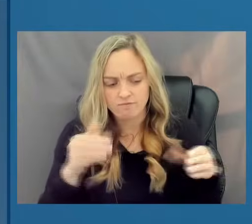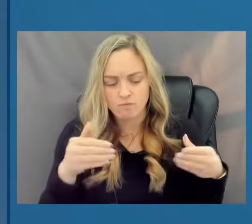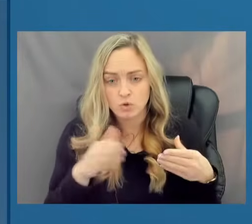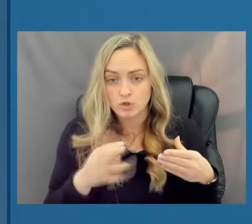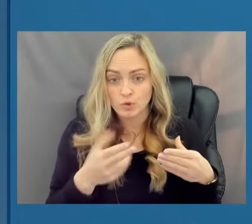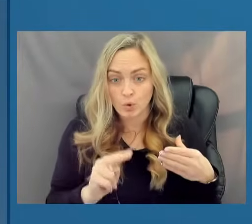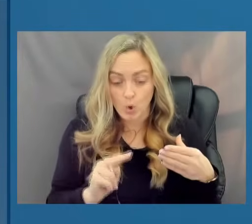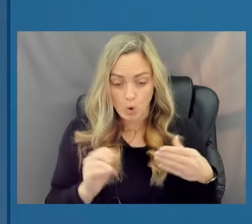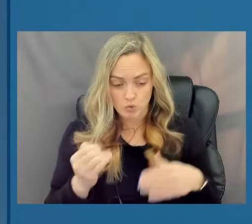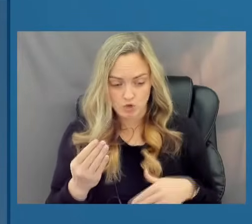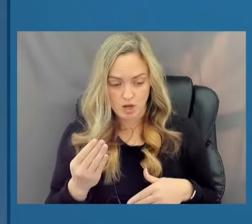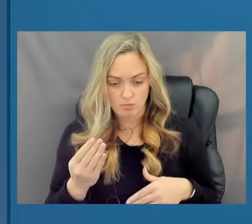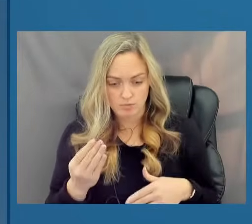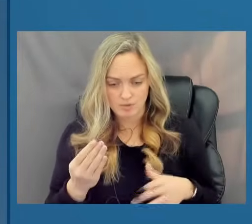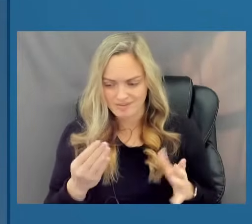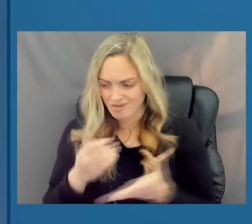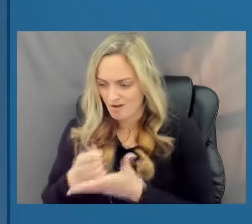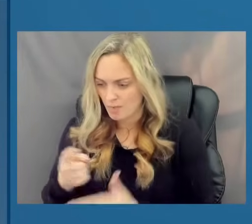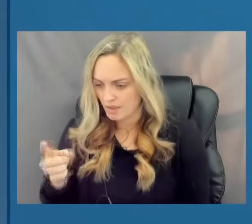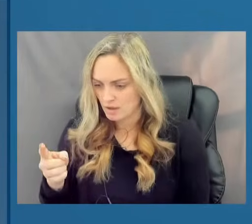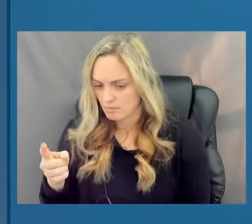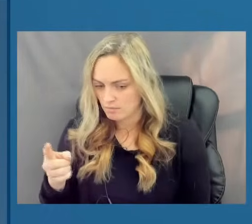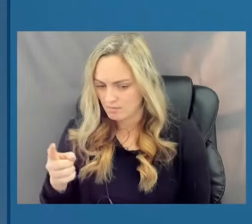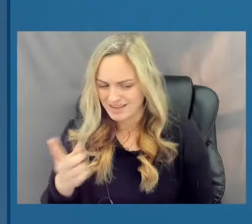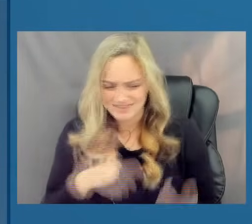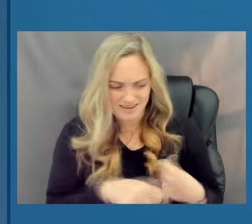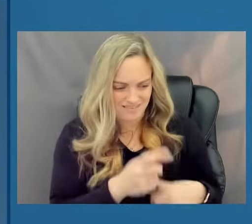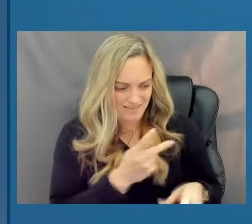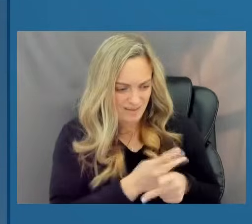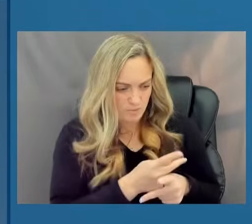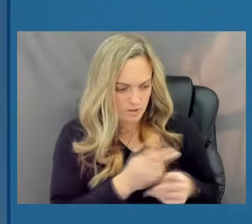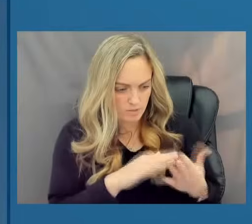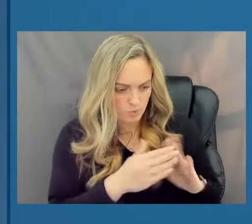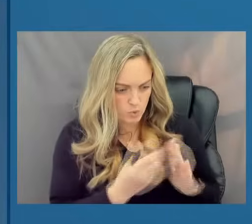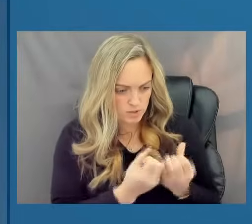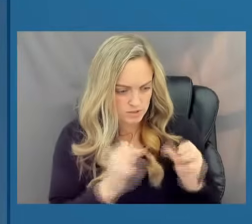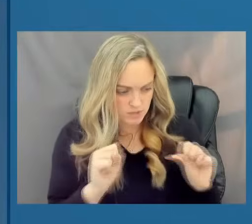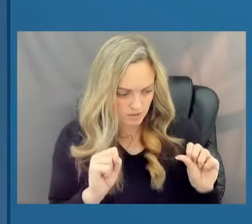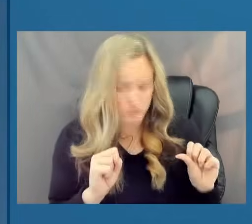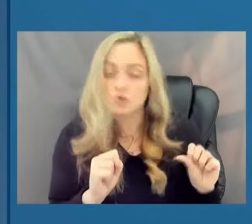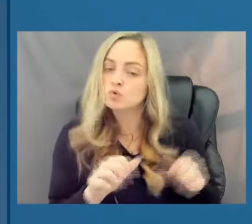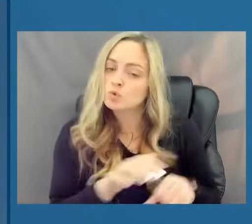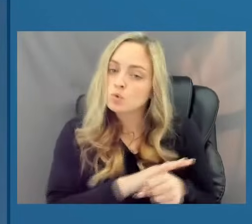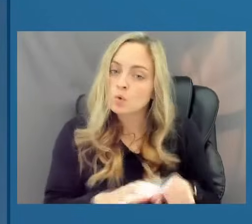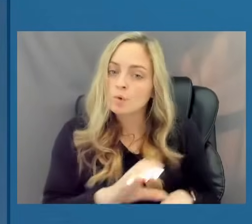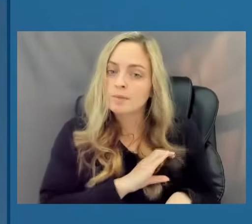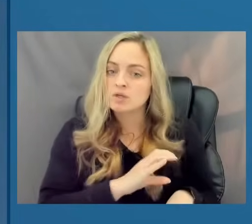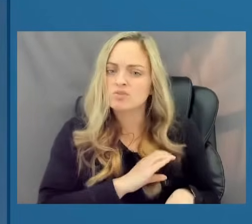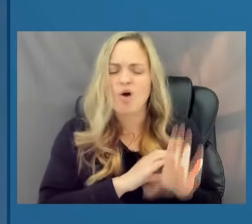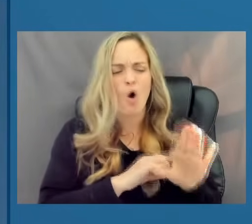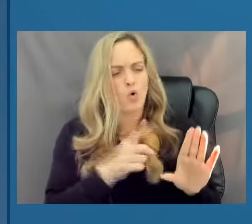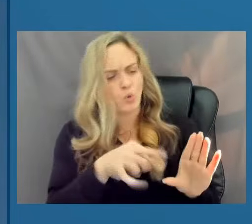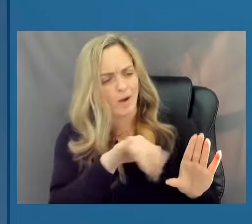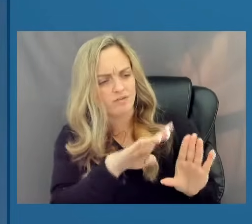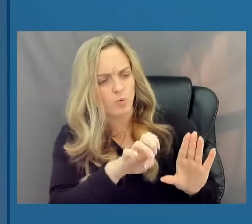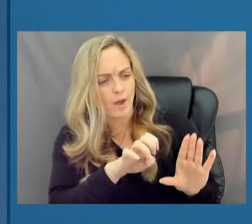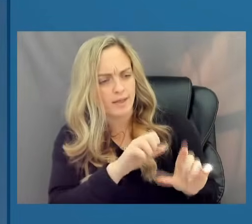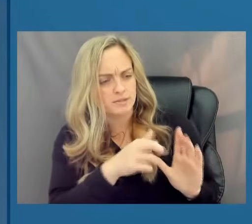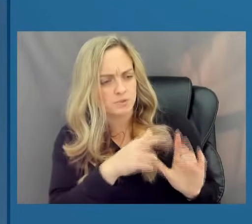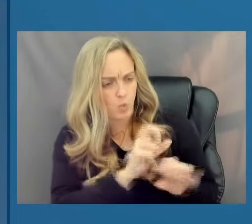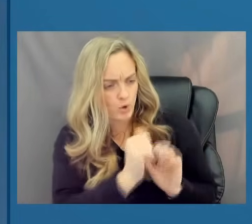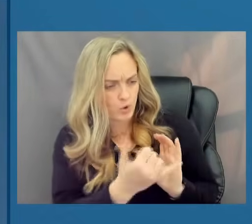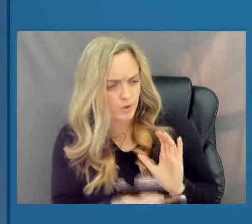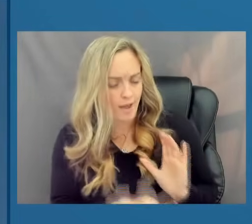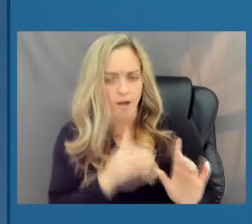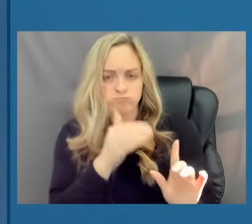job, which is keeping their communities safe, local police officers ordered to serve as ICE agents, harassing